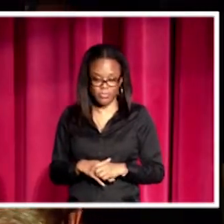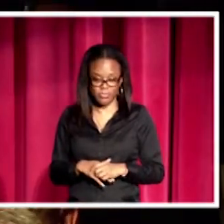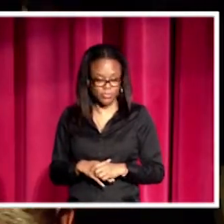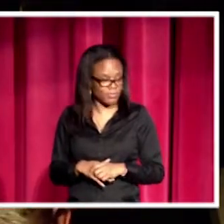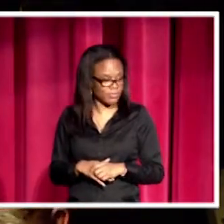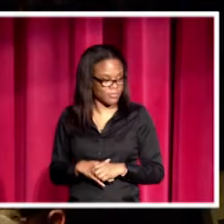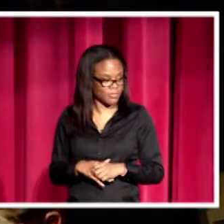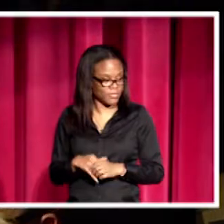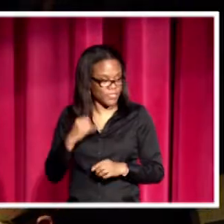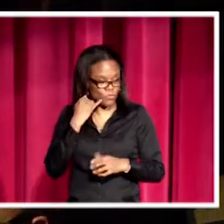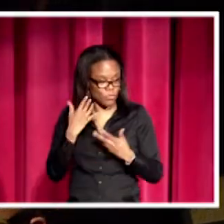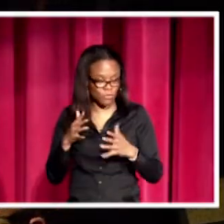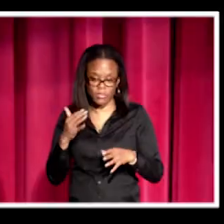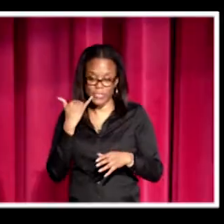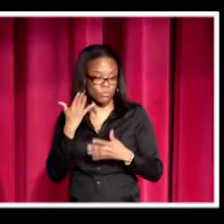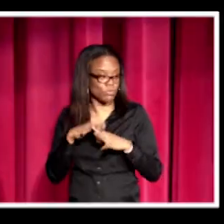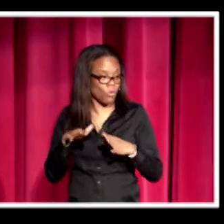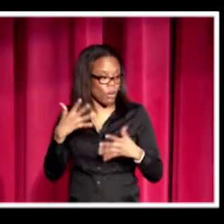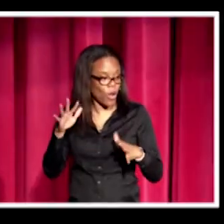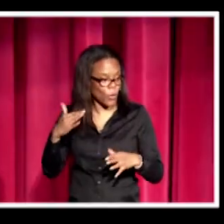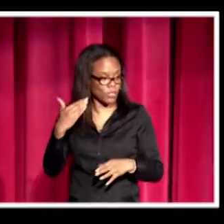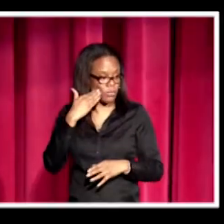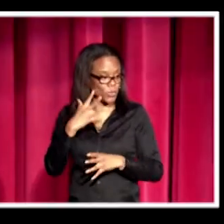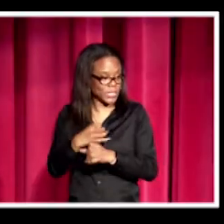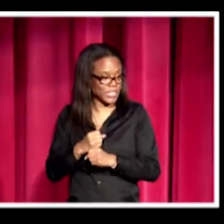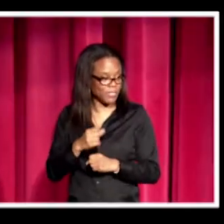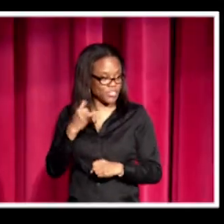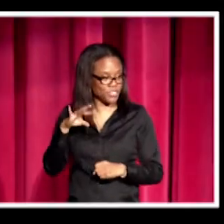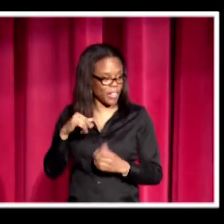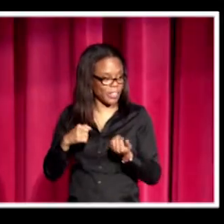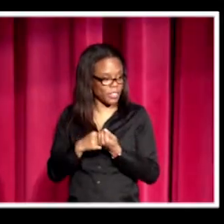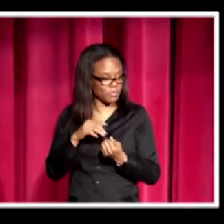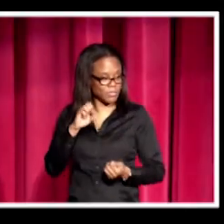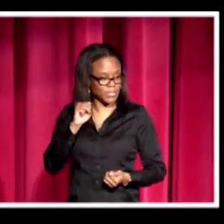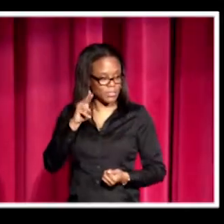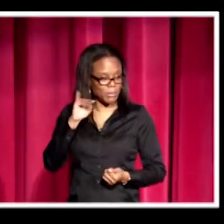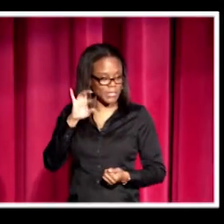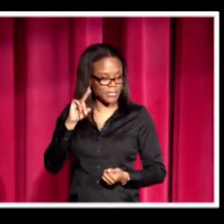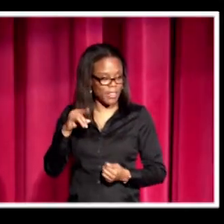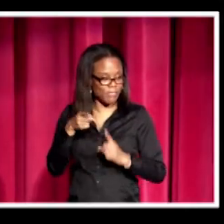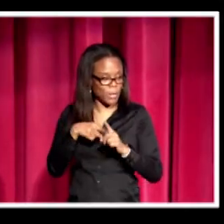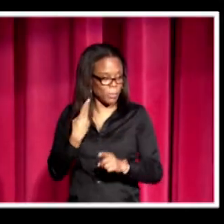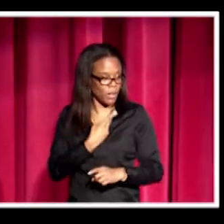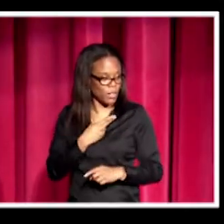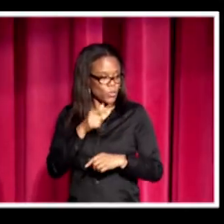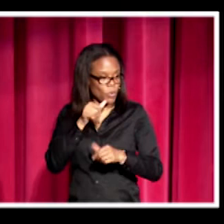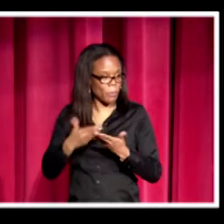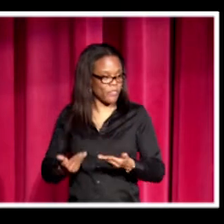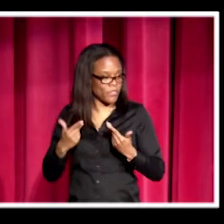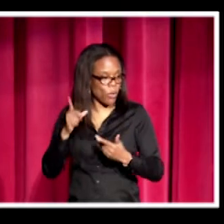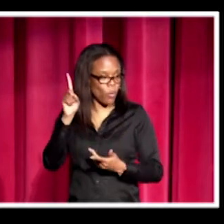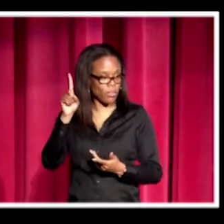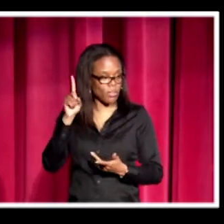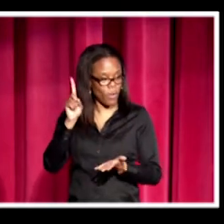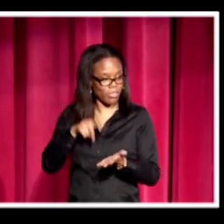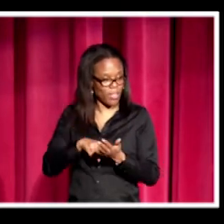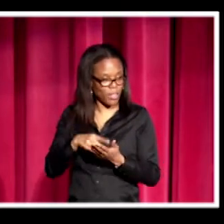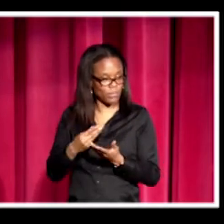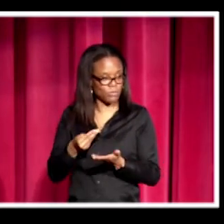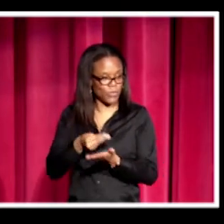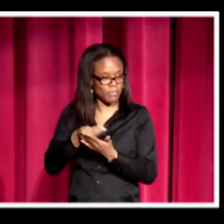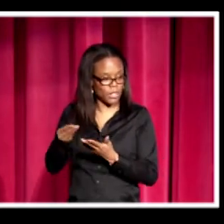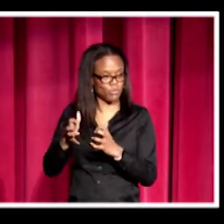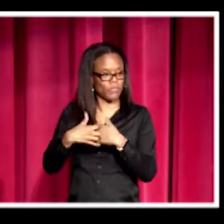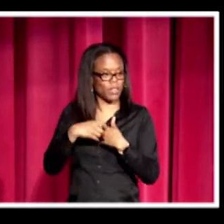If you don't already receive a child care subsidy from us, we'll provide a $1,000 refundable tax credit per